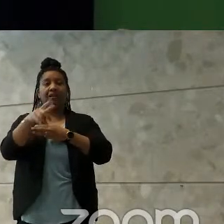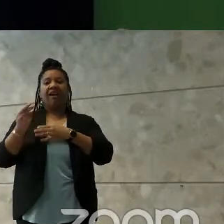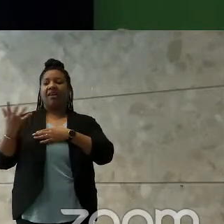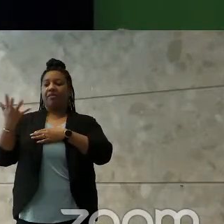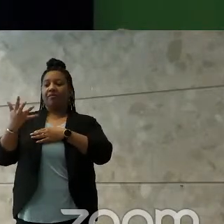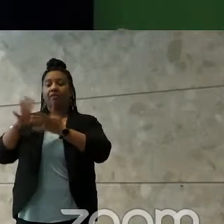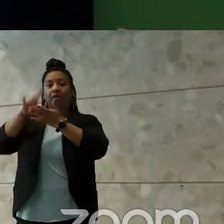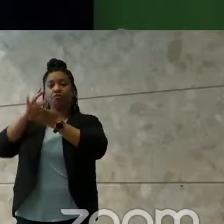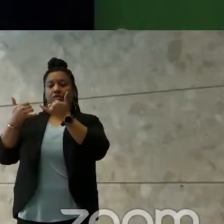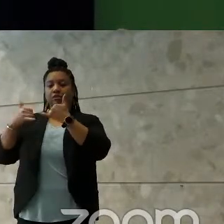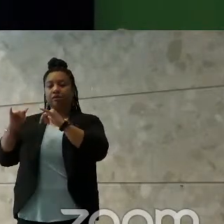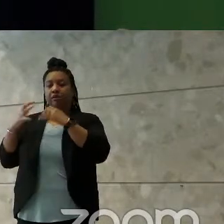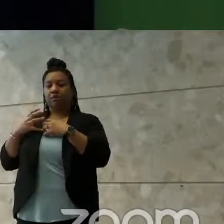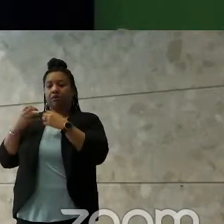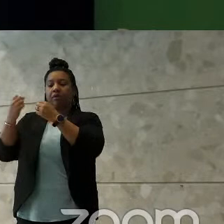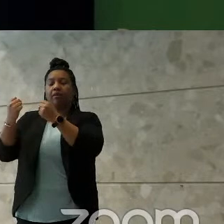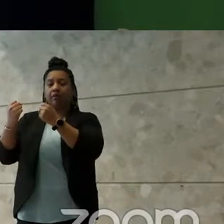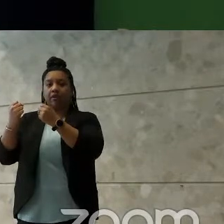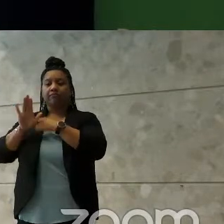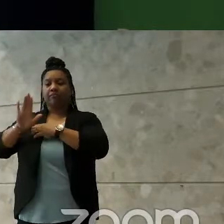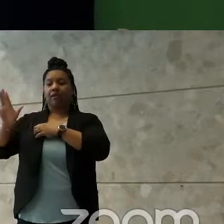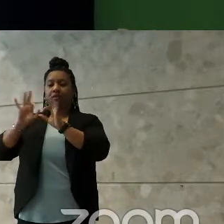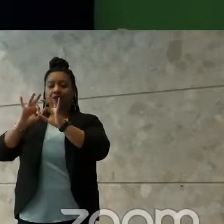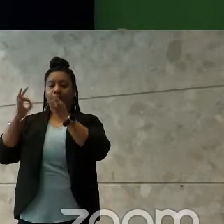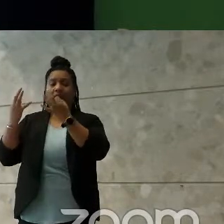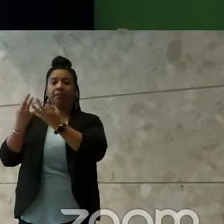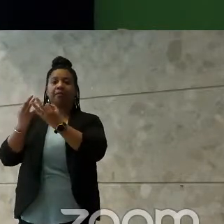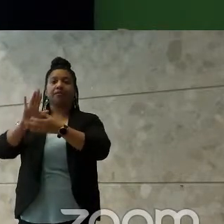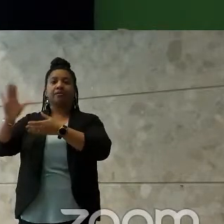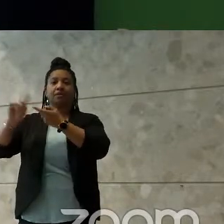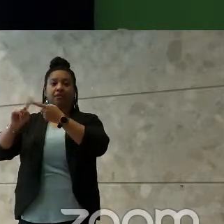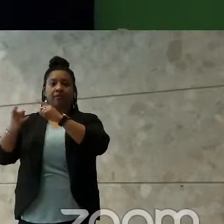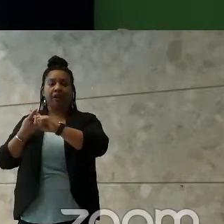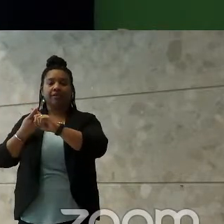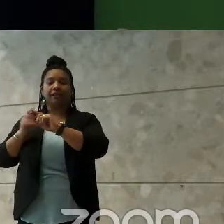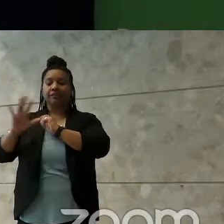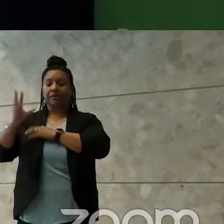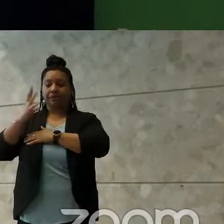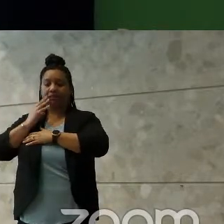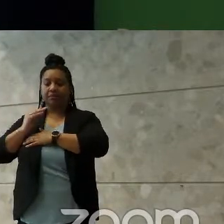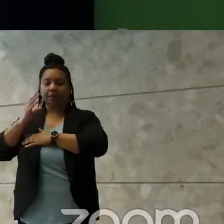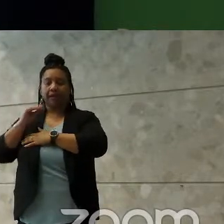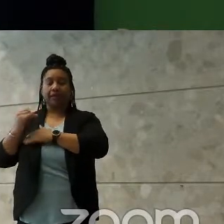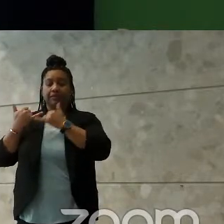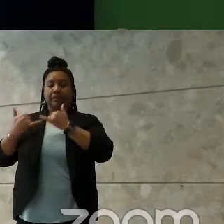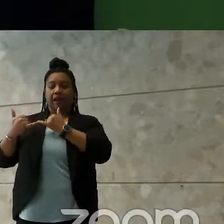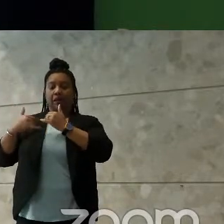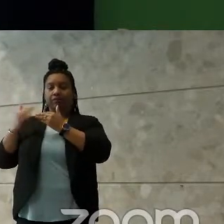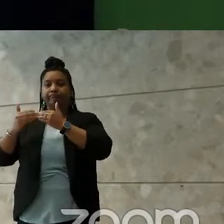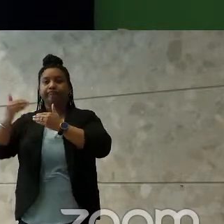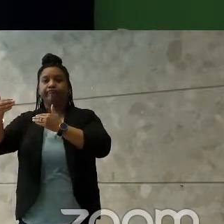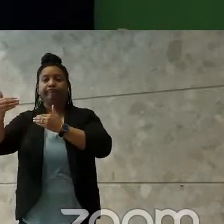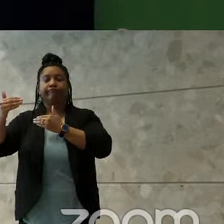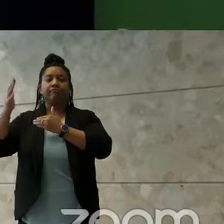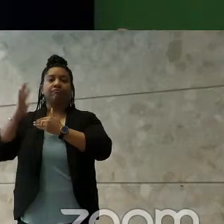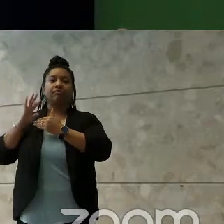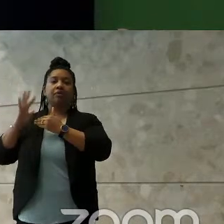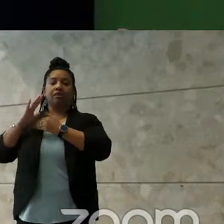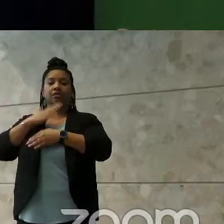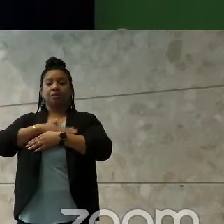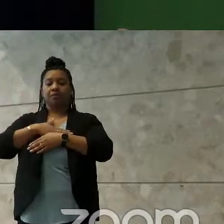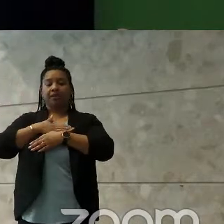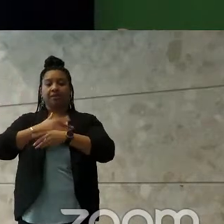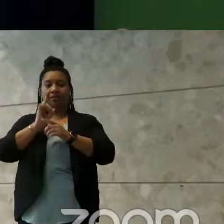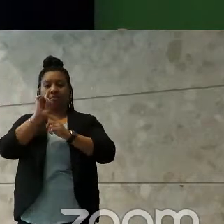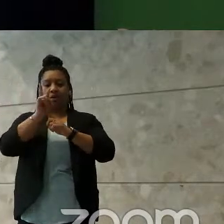recovering, their families, their friends, what they're going through, what they will be going through, what they've been through. If we could just take a moment